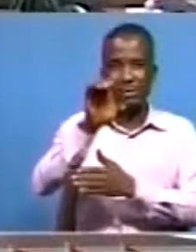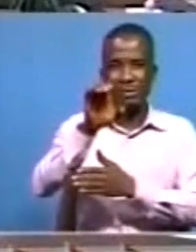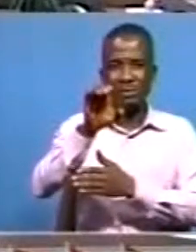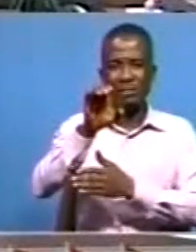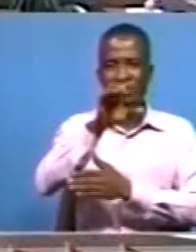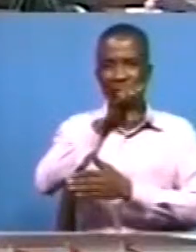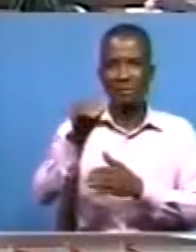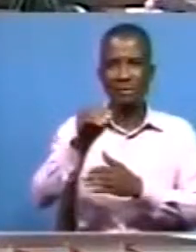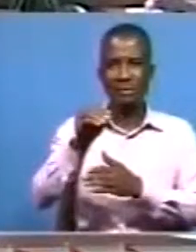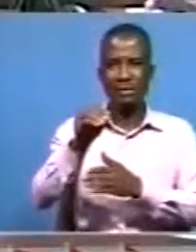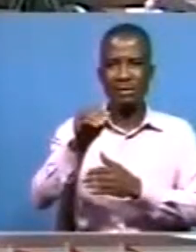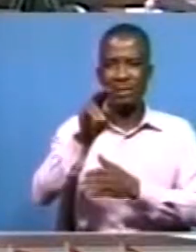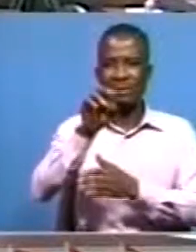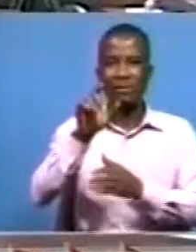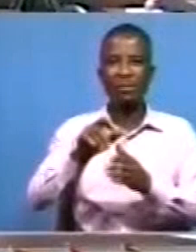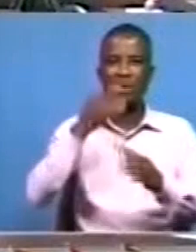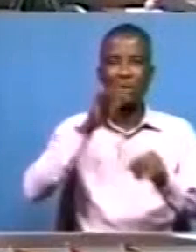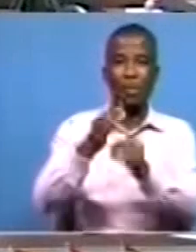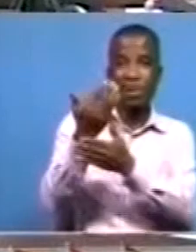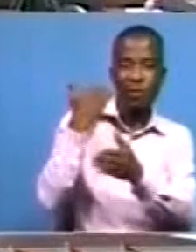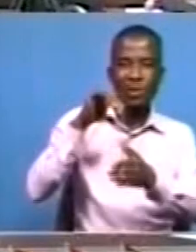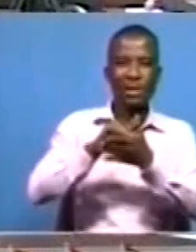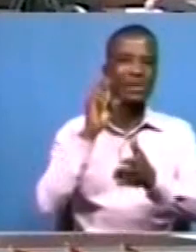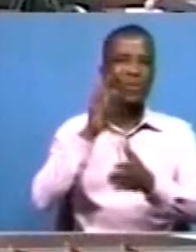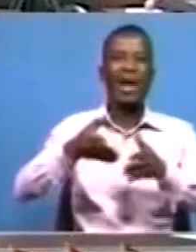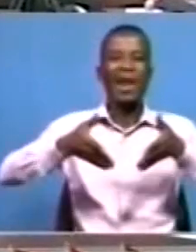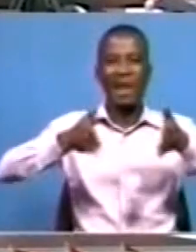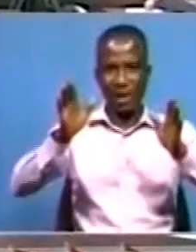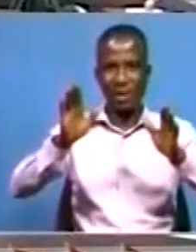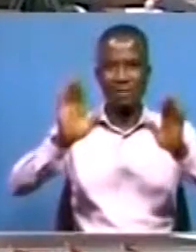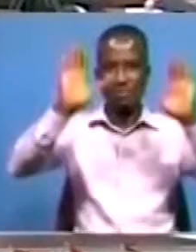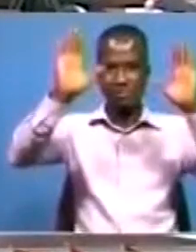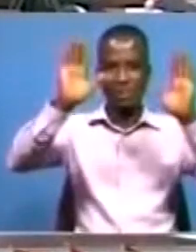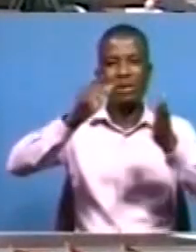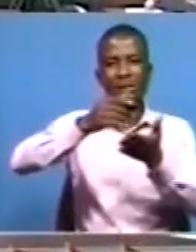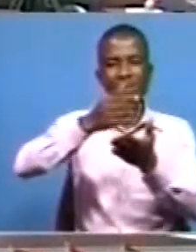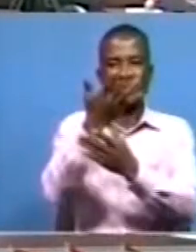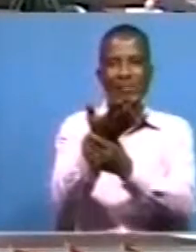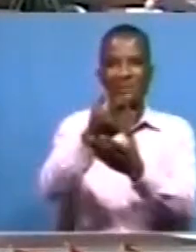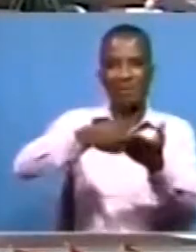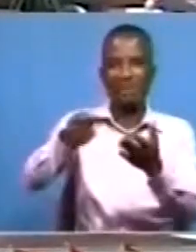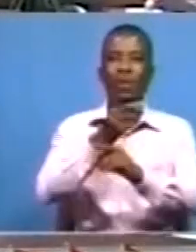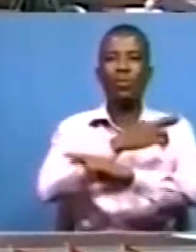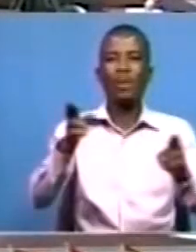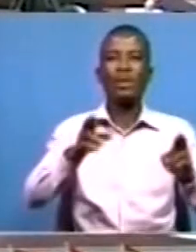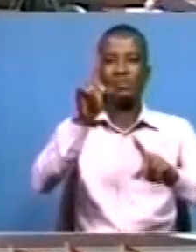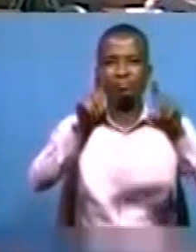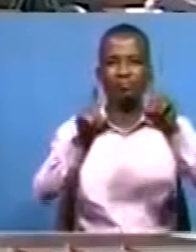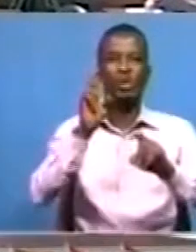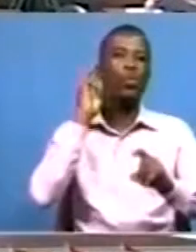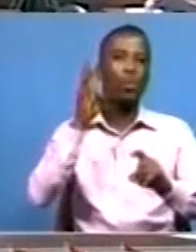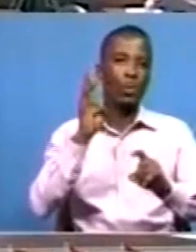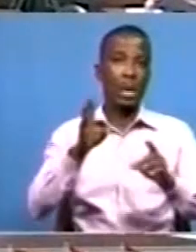first respondent had sworn to affidavits in which he had made the positions to the effect that he would be available for